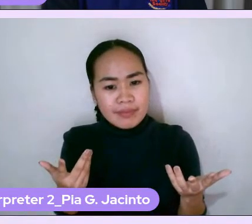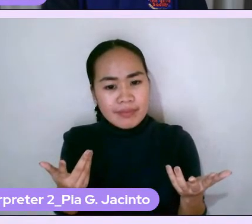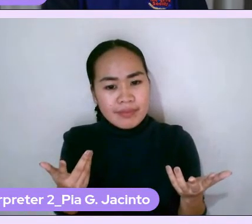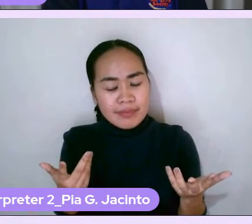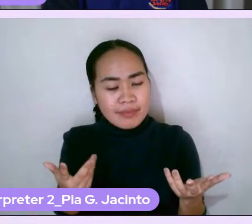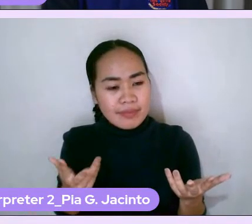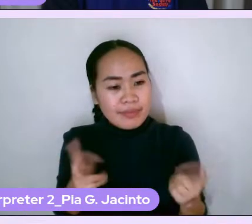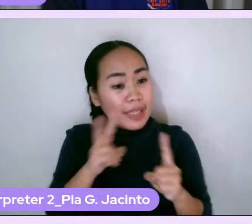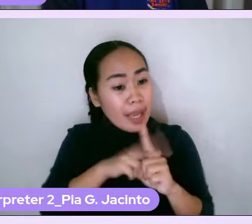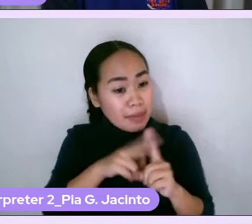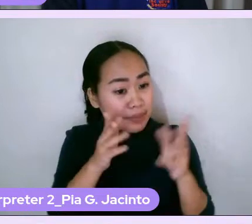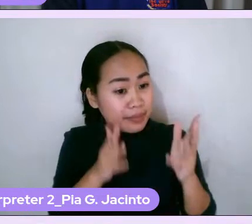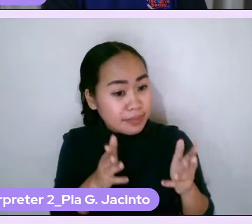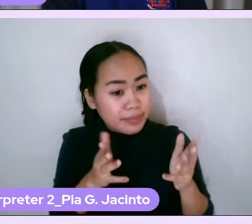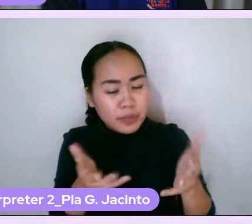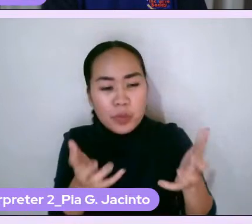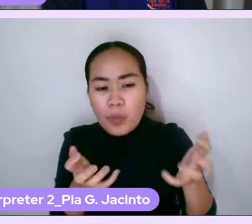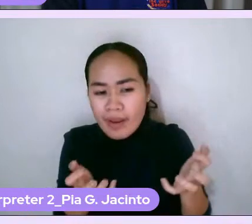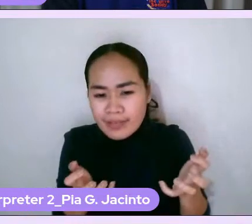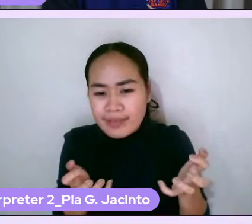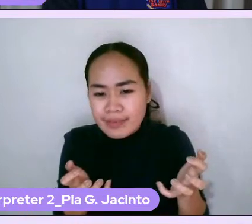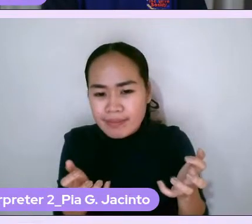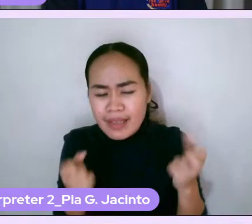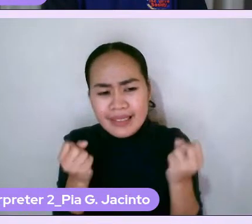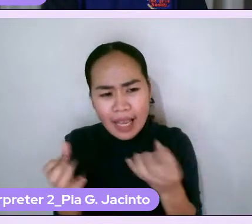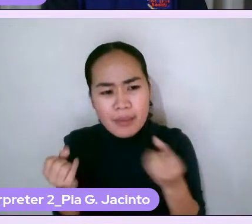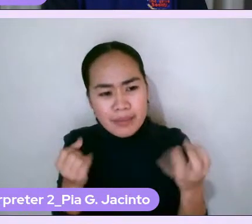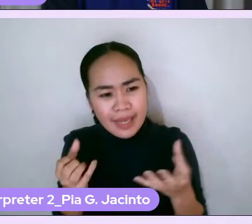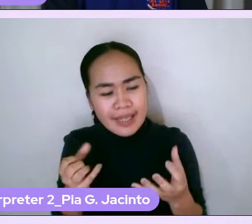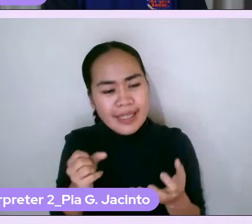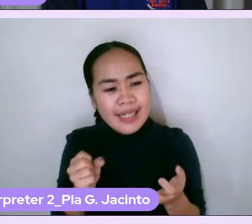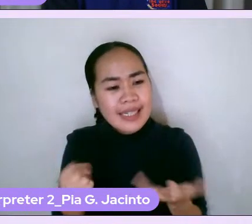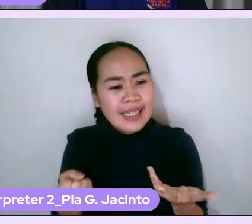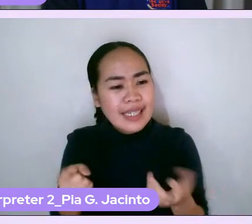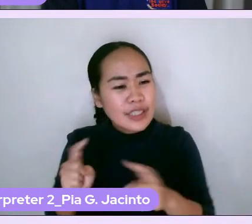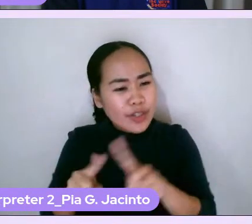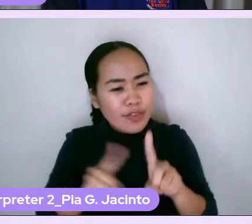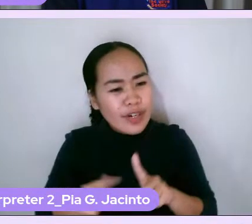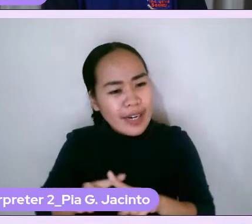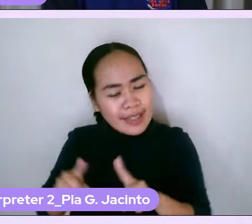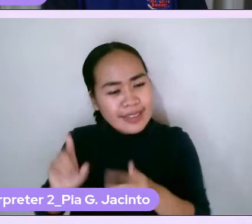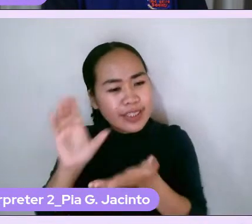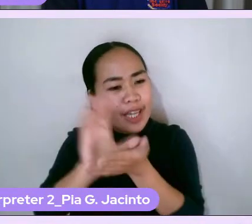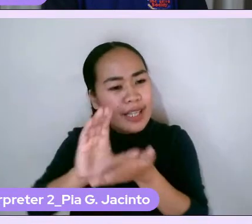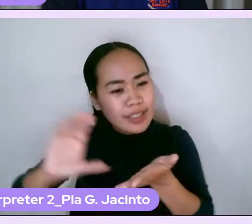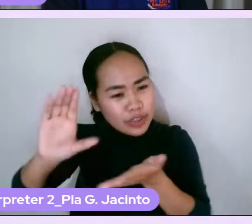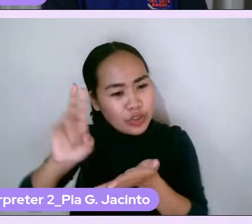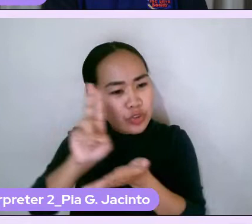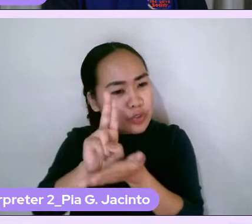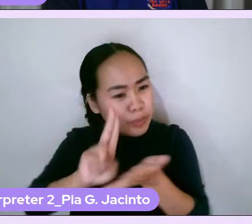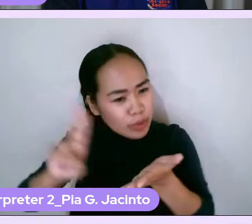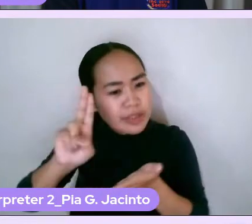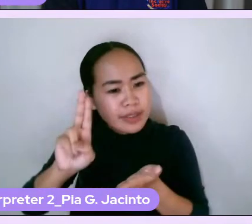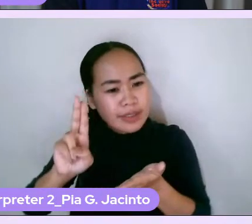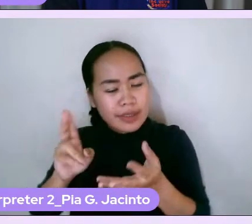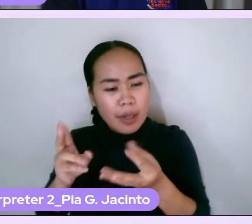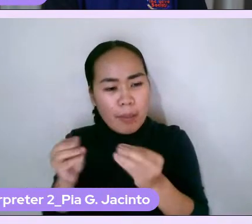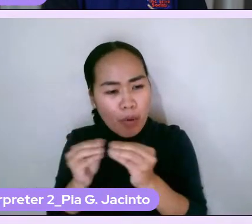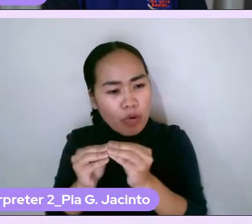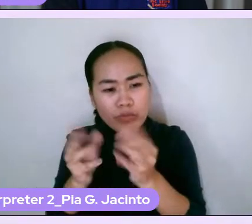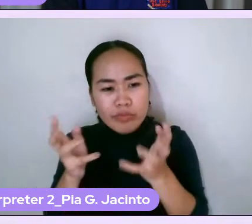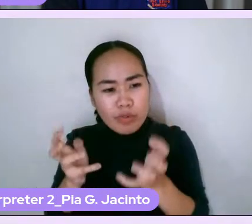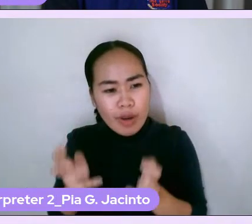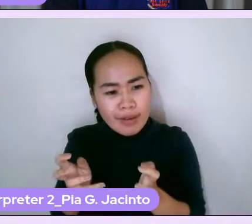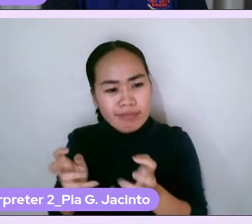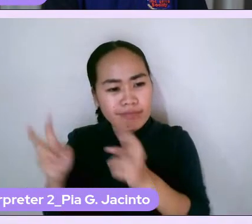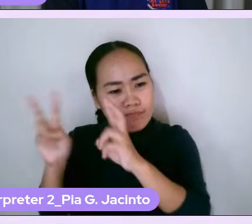applicants from marami po kasing state universities and other colleges na into research na din. So, mas